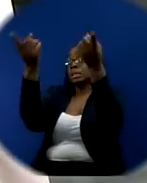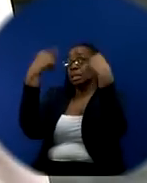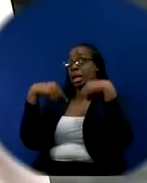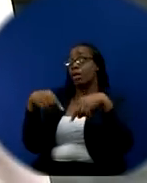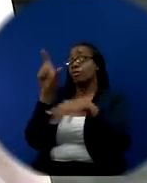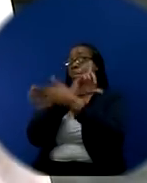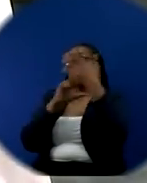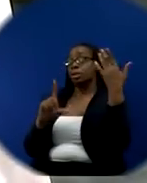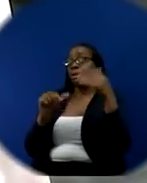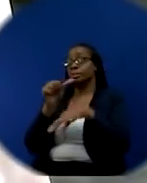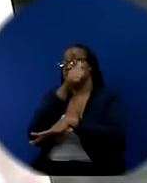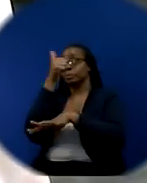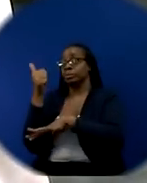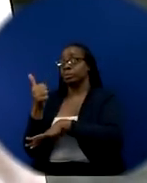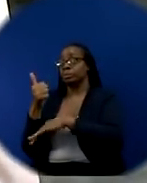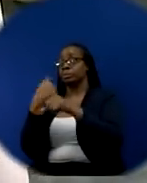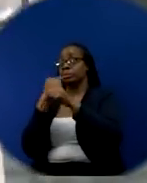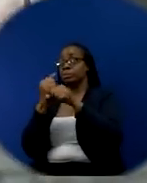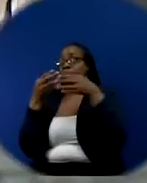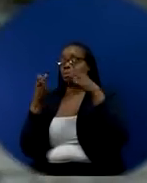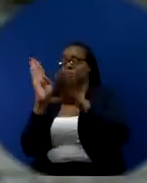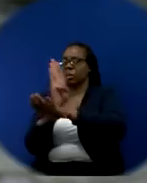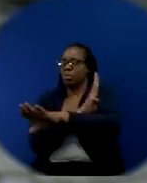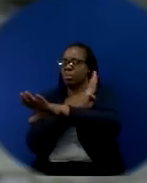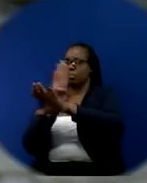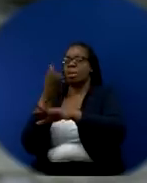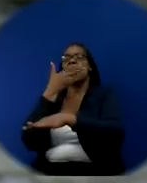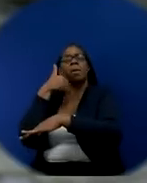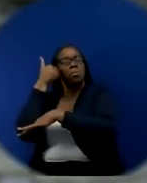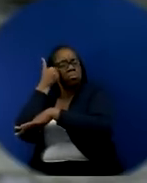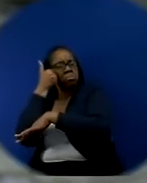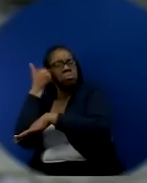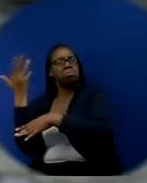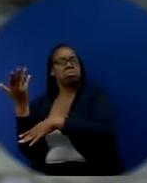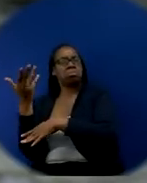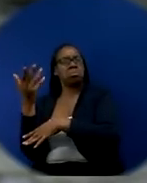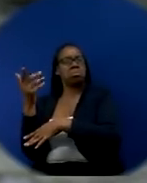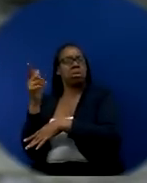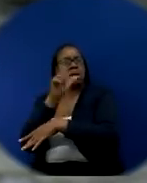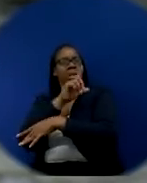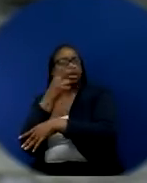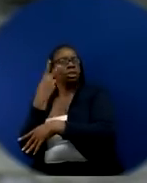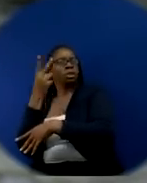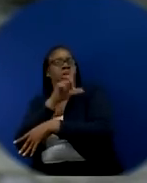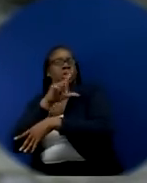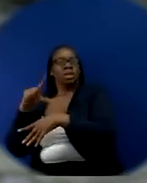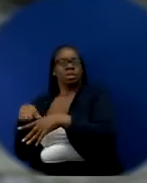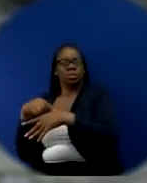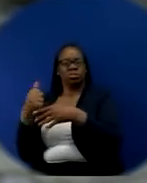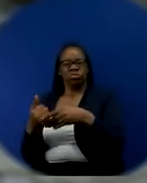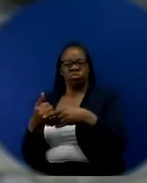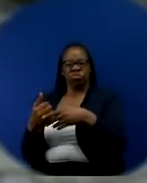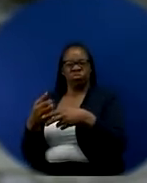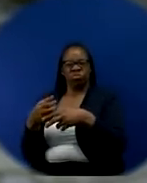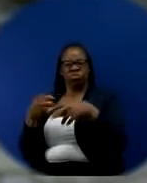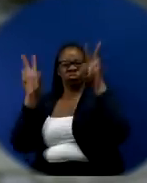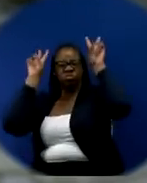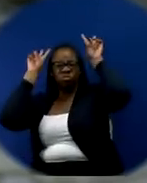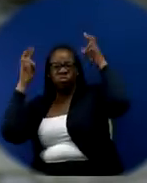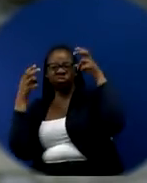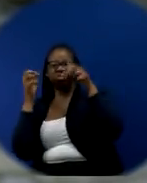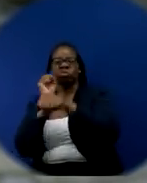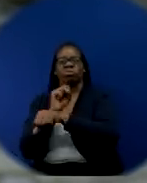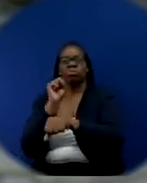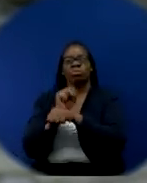in here ever seen the Lord make your business better? Anybody ever seen the Lord help you navigate some of them enemies on your job? Anybody